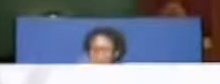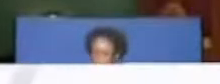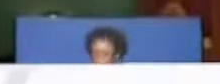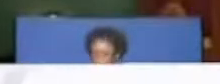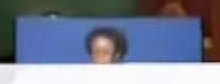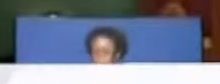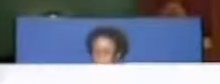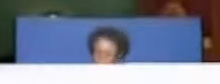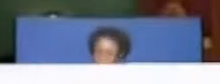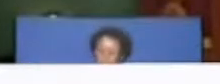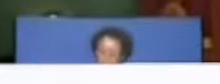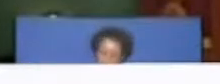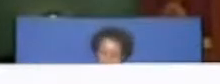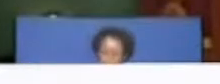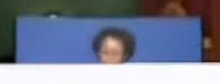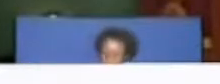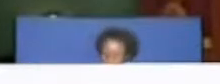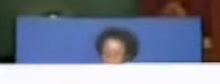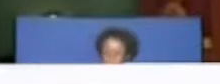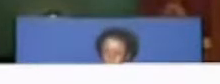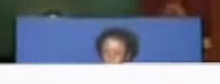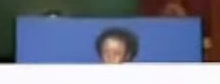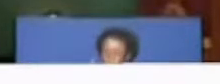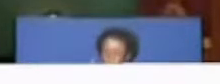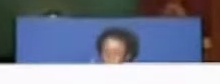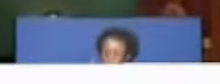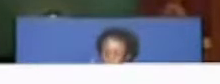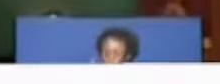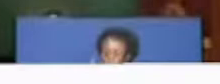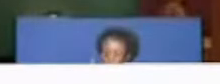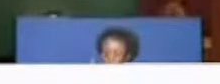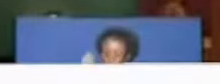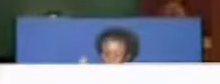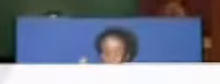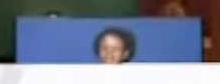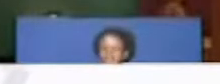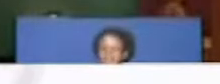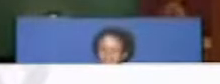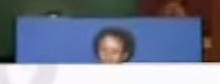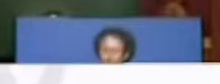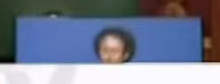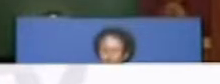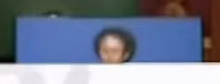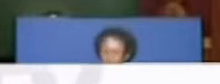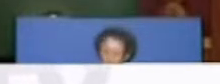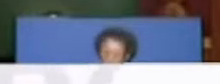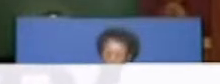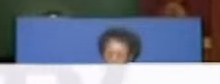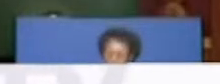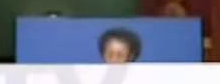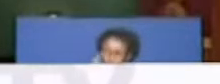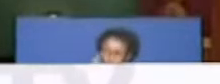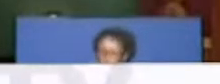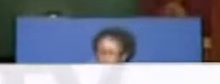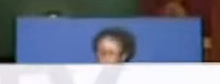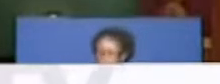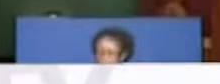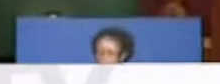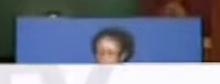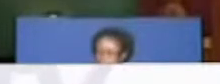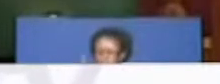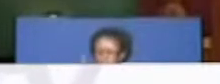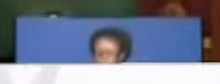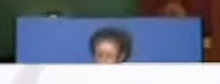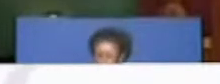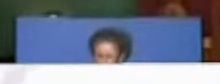subsector with Kenya shillings $1 billion in support of fertilizer subsidy for our tea farmers, securing our nation's